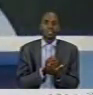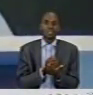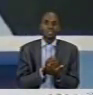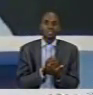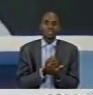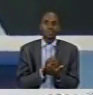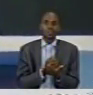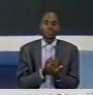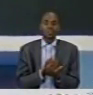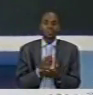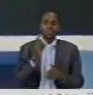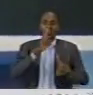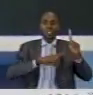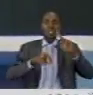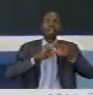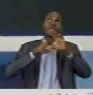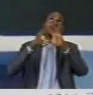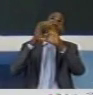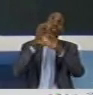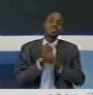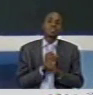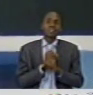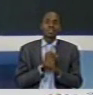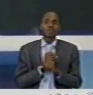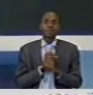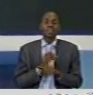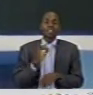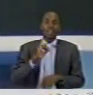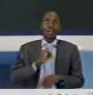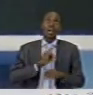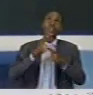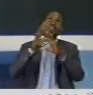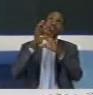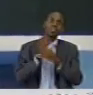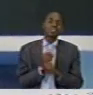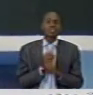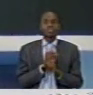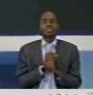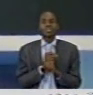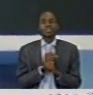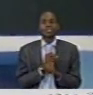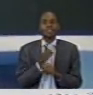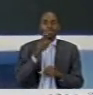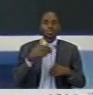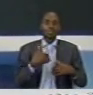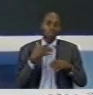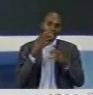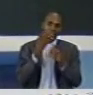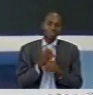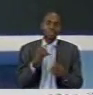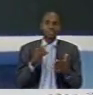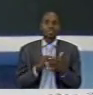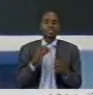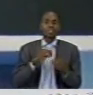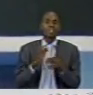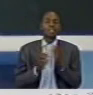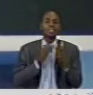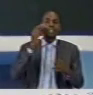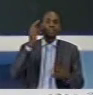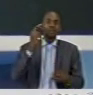I got it I got it you have got any age in Jesus